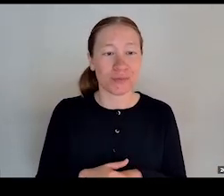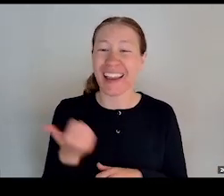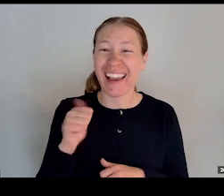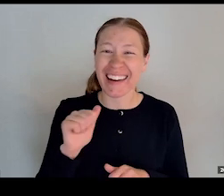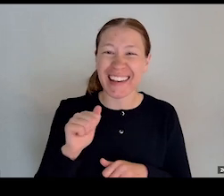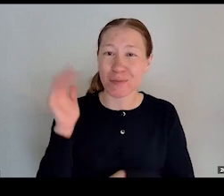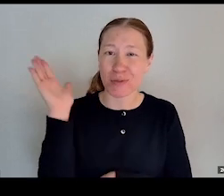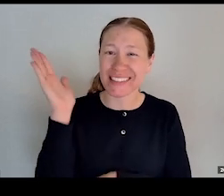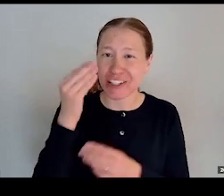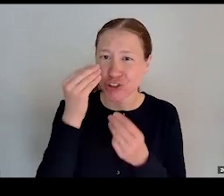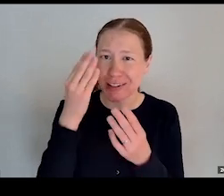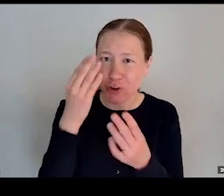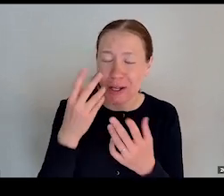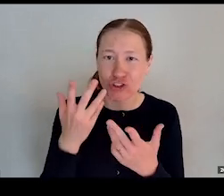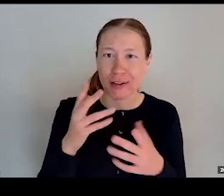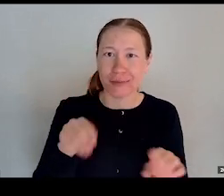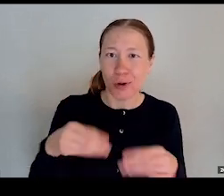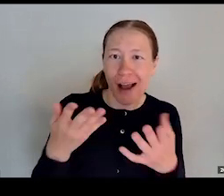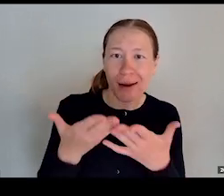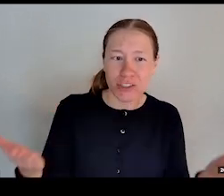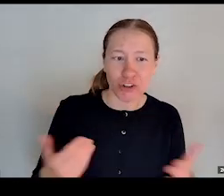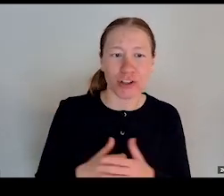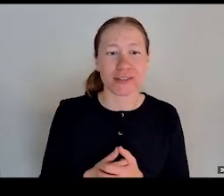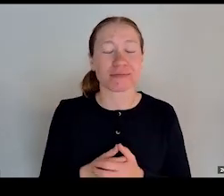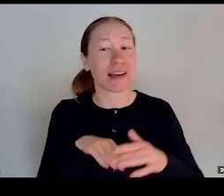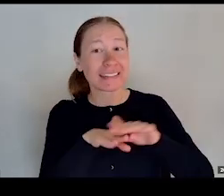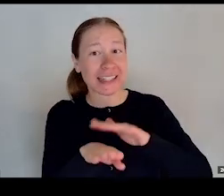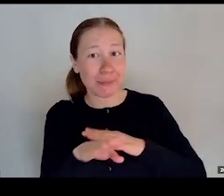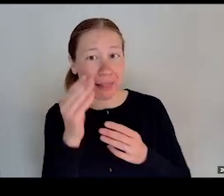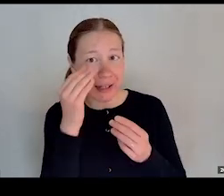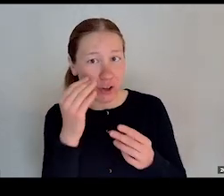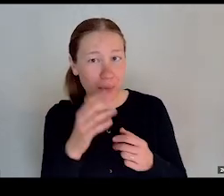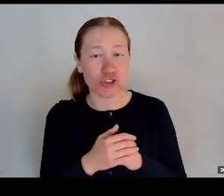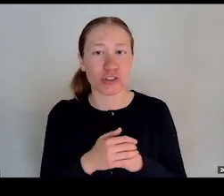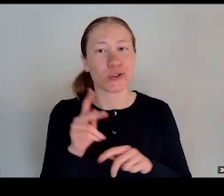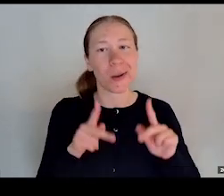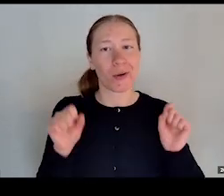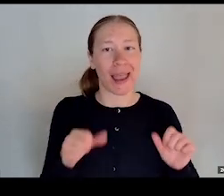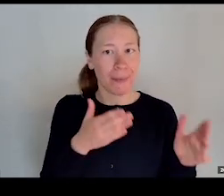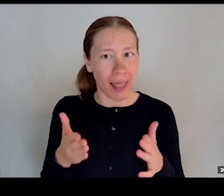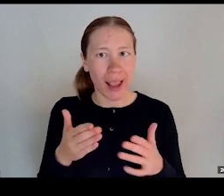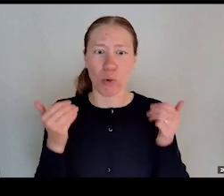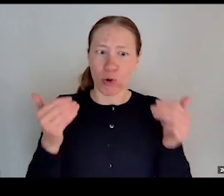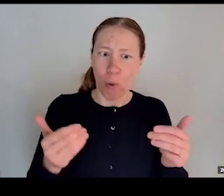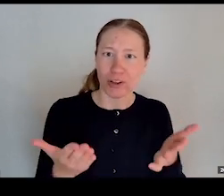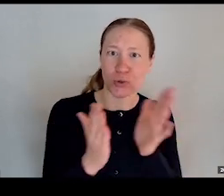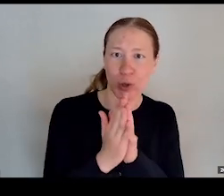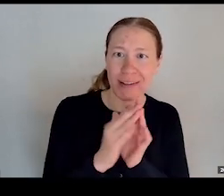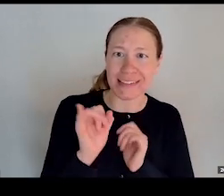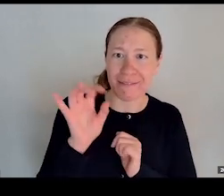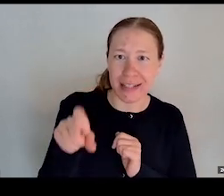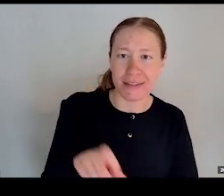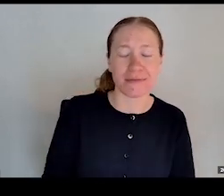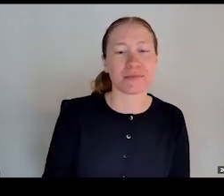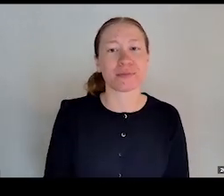providing, accessibility information so people can plan or request accommodations if necessary. And then if the event's going